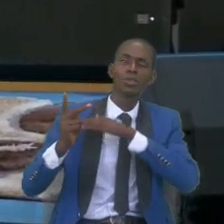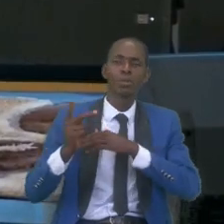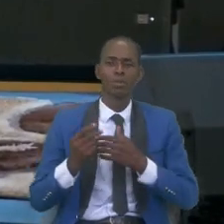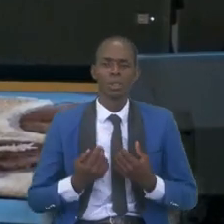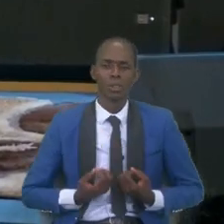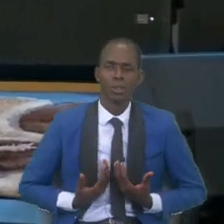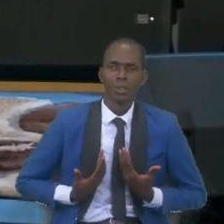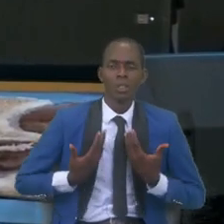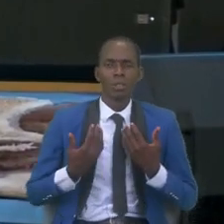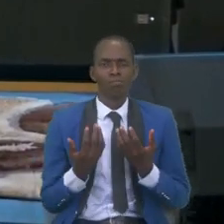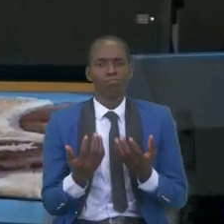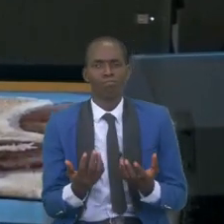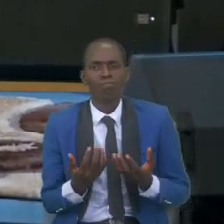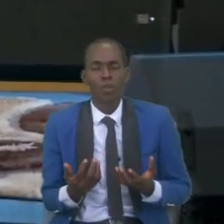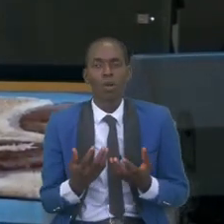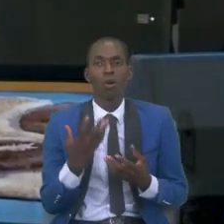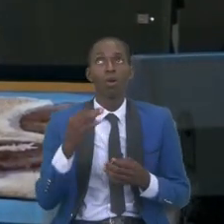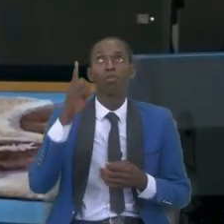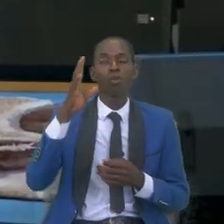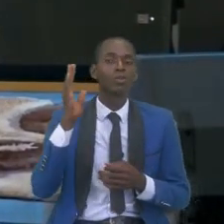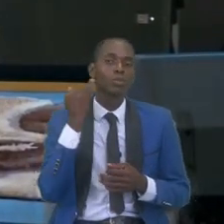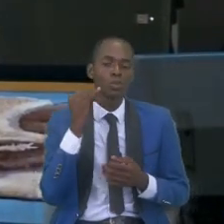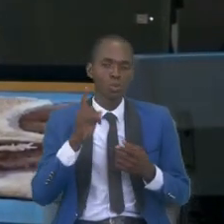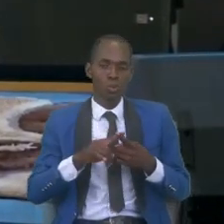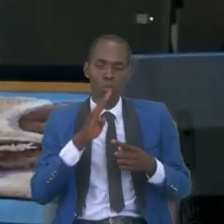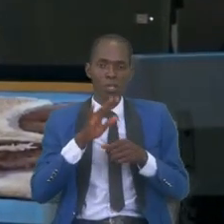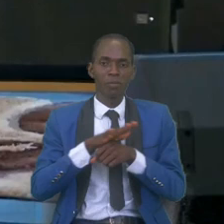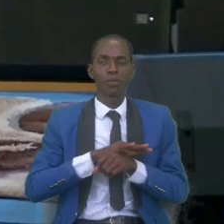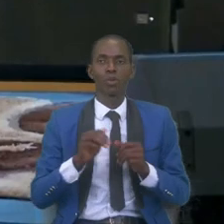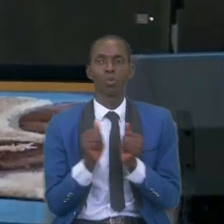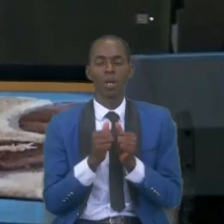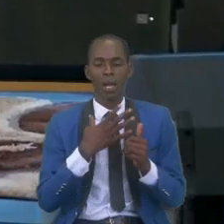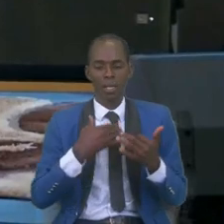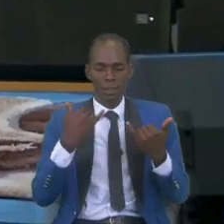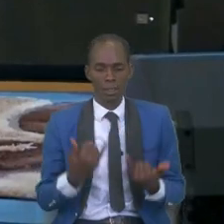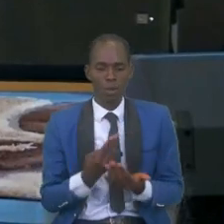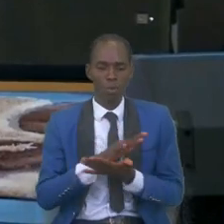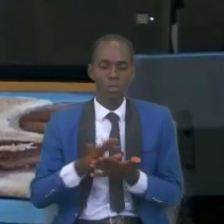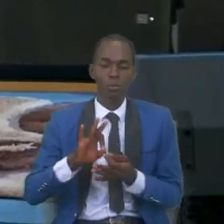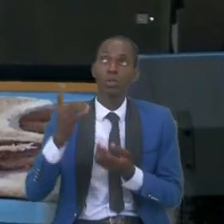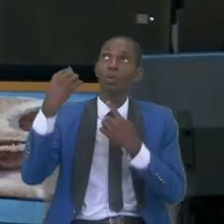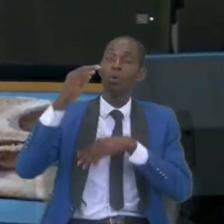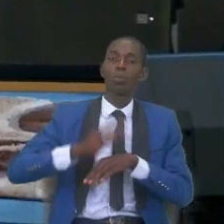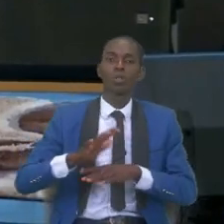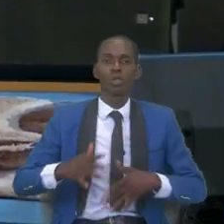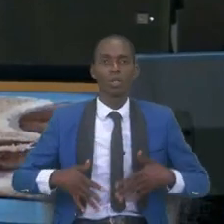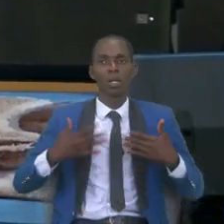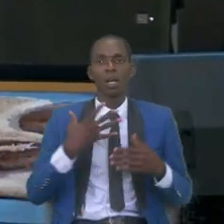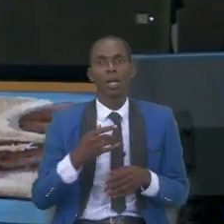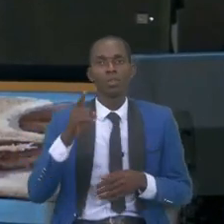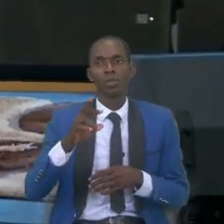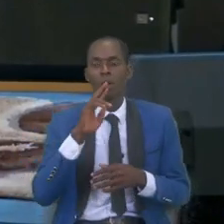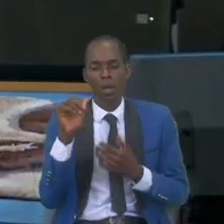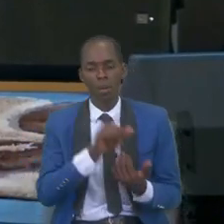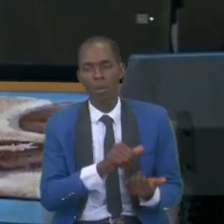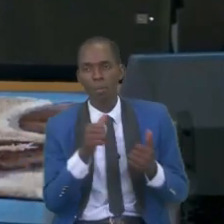the drive should occupy. And now the Holy Ghost comes upon your life, and you are baptized, you are immersed into